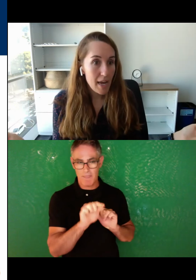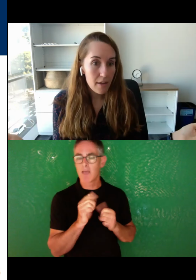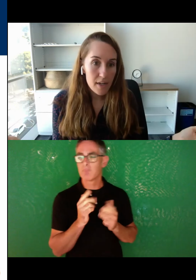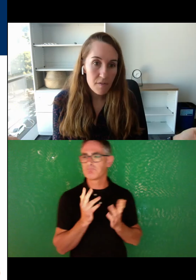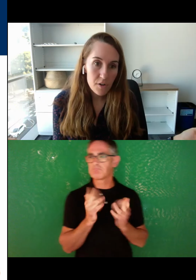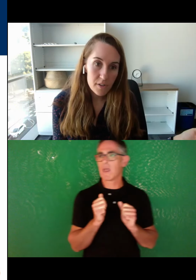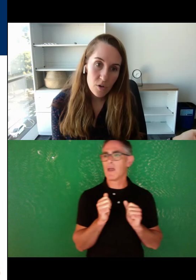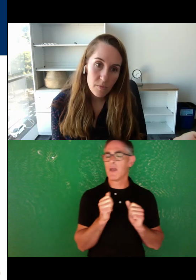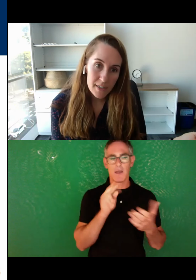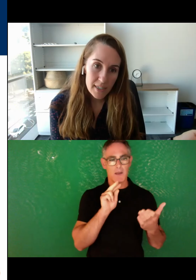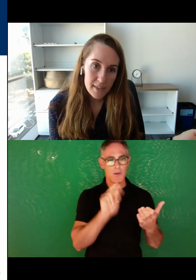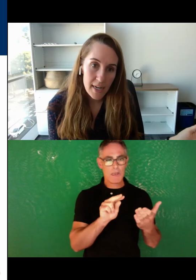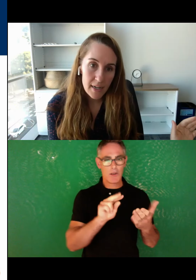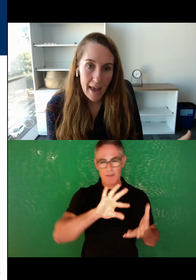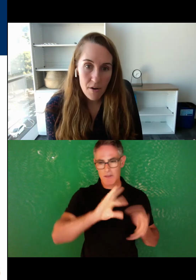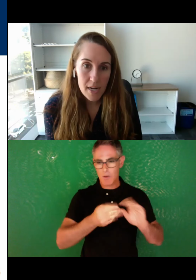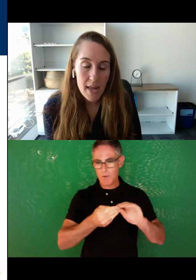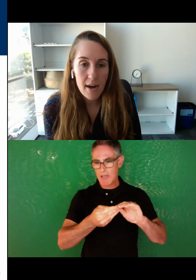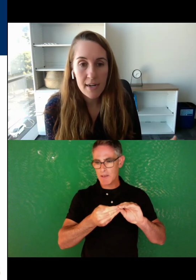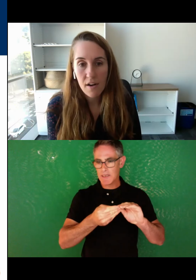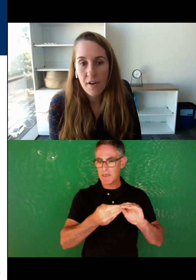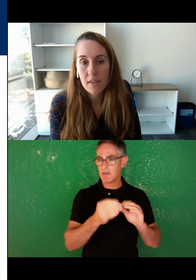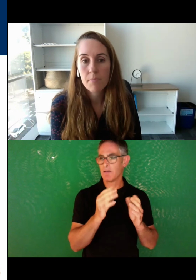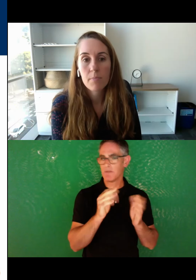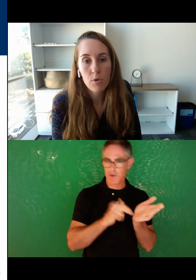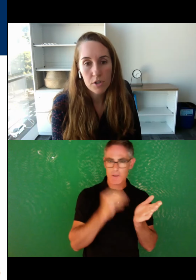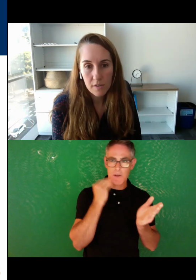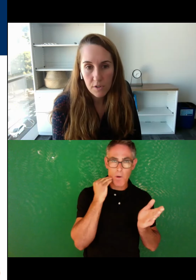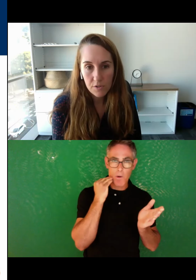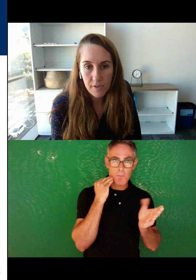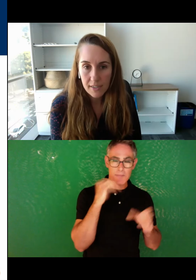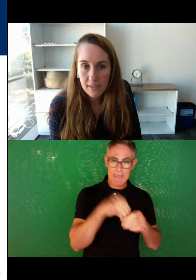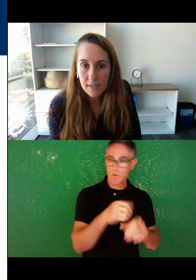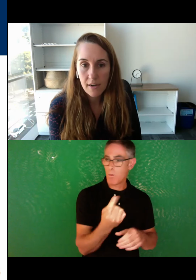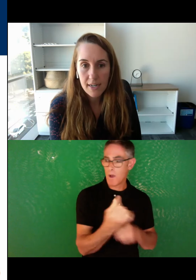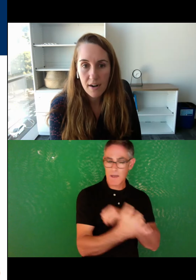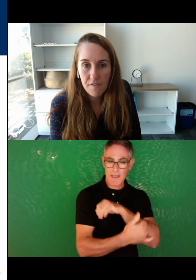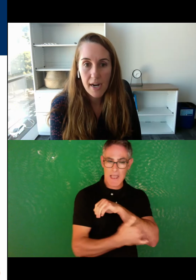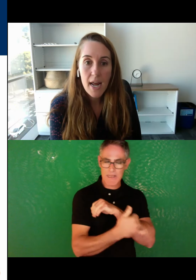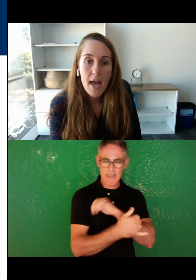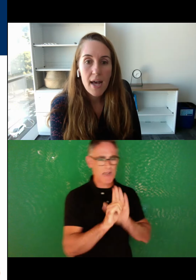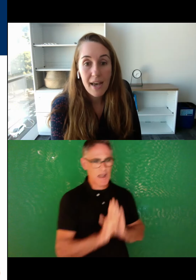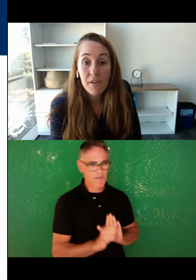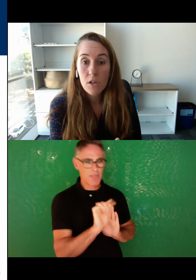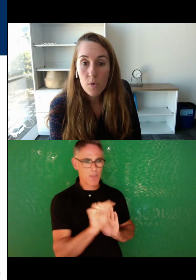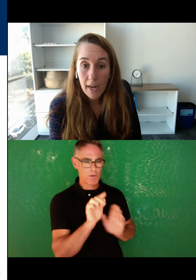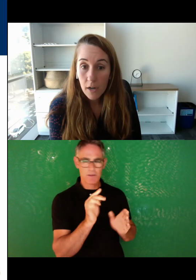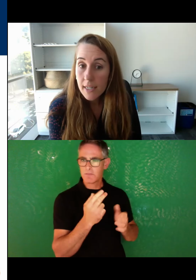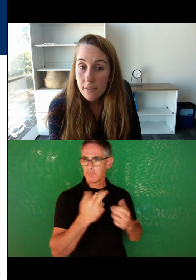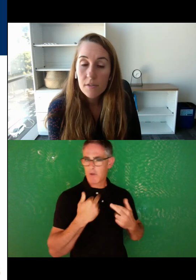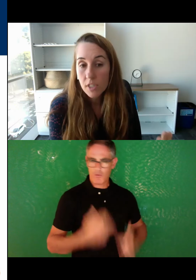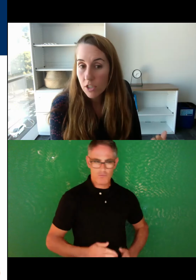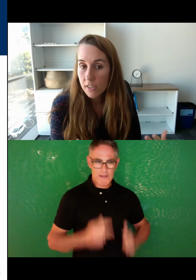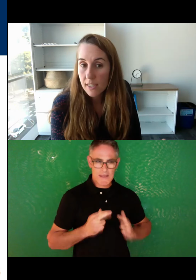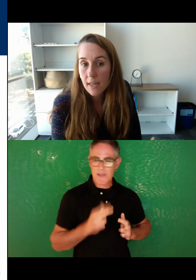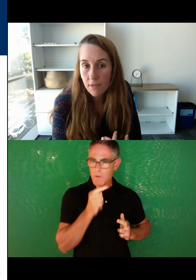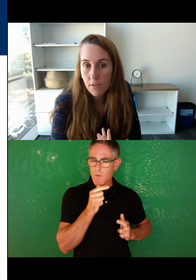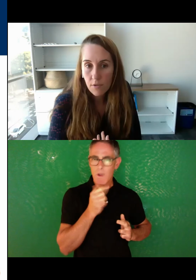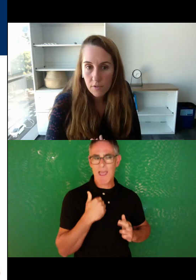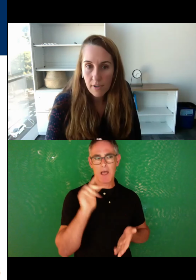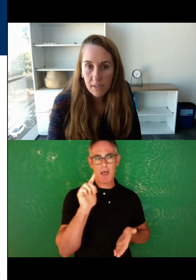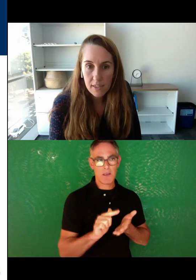the totality of nursing home residents in a county and identifying the proportion of those residents that are identified as having low care needs, so